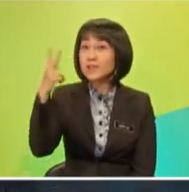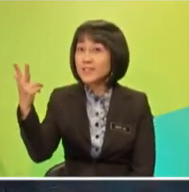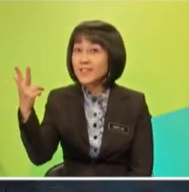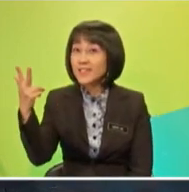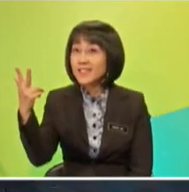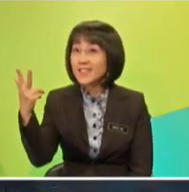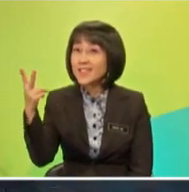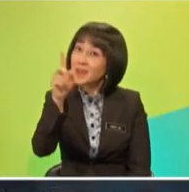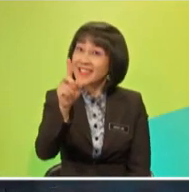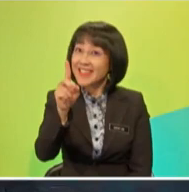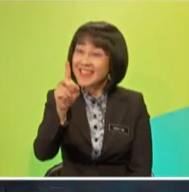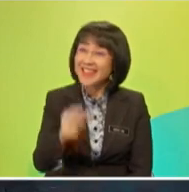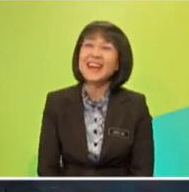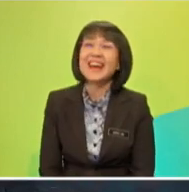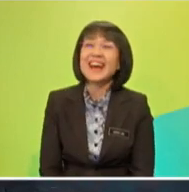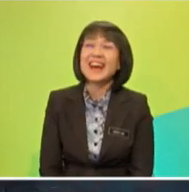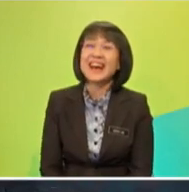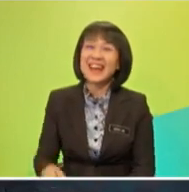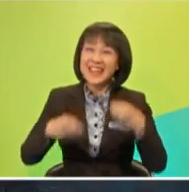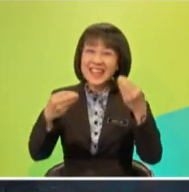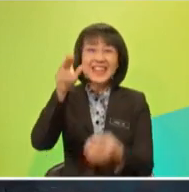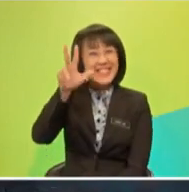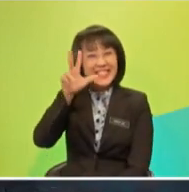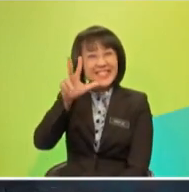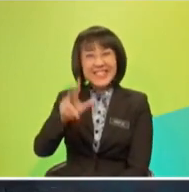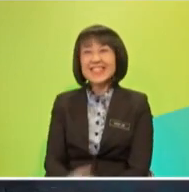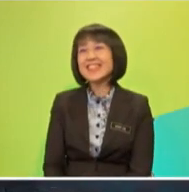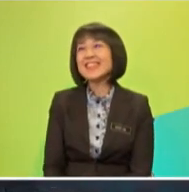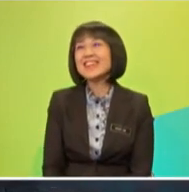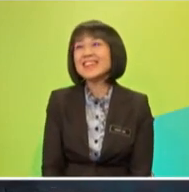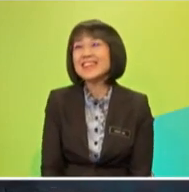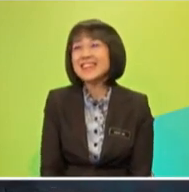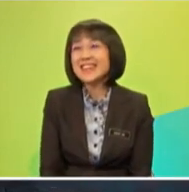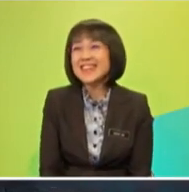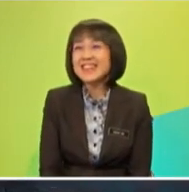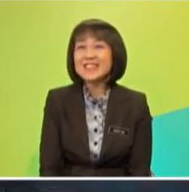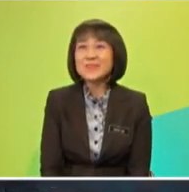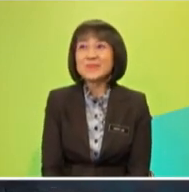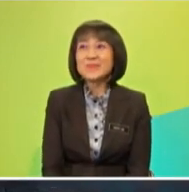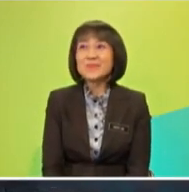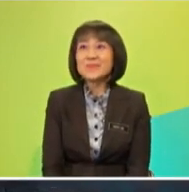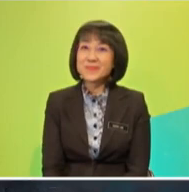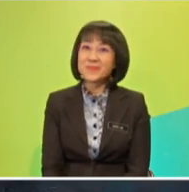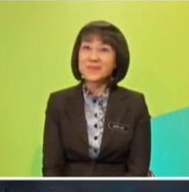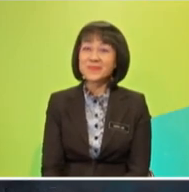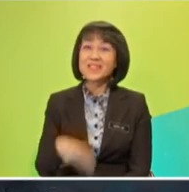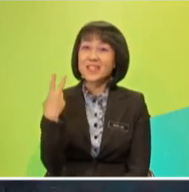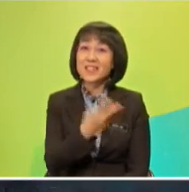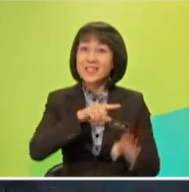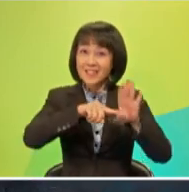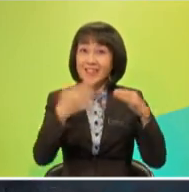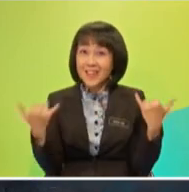One, okay. I want to take three, teacher. I'll take three first. Okay, you can have them all, Chris. Okay. Okay, shall we start now?